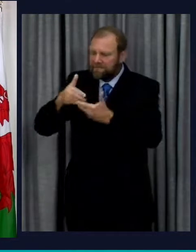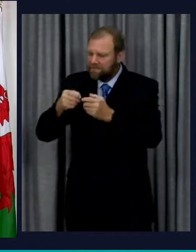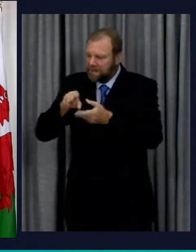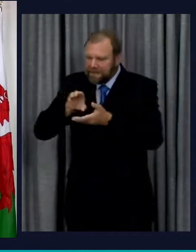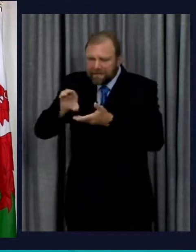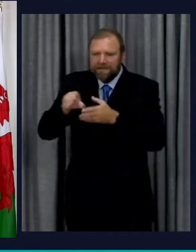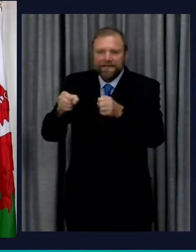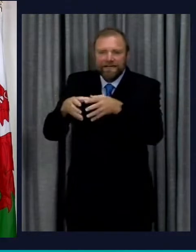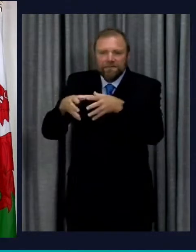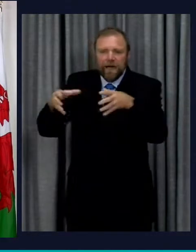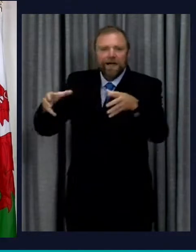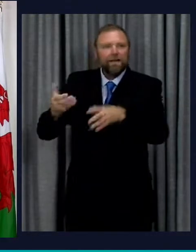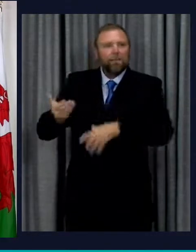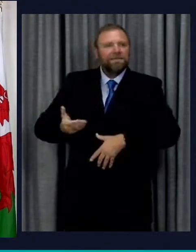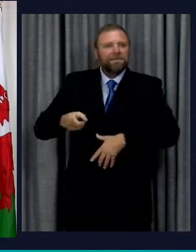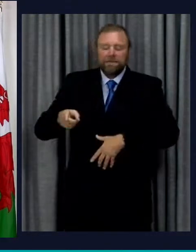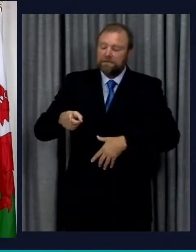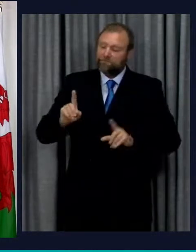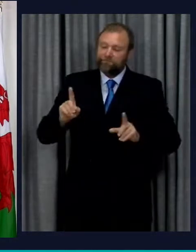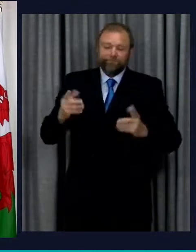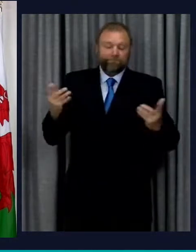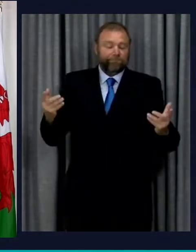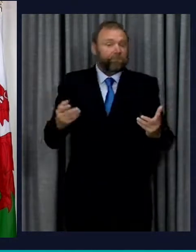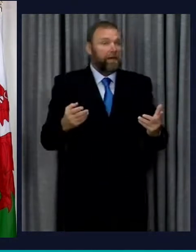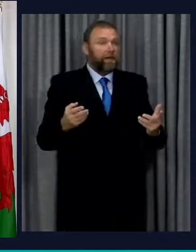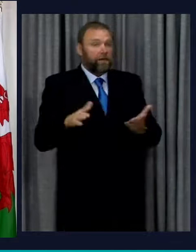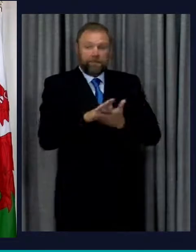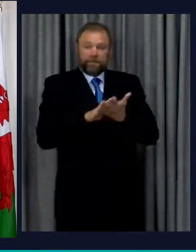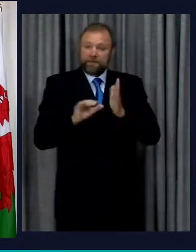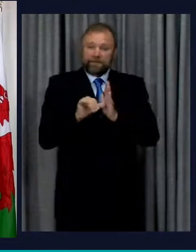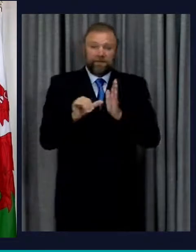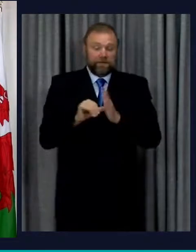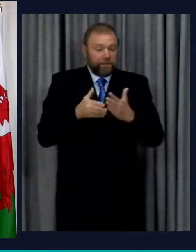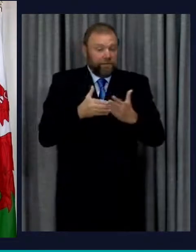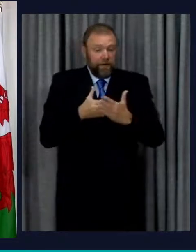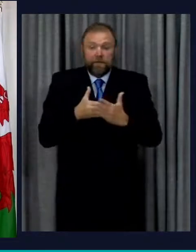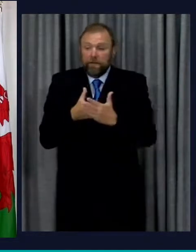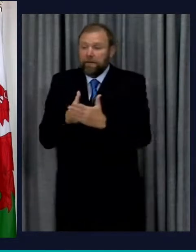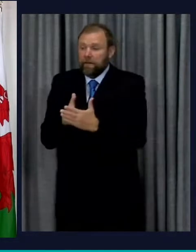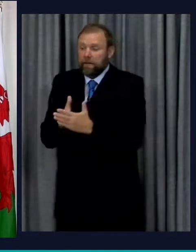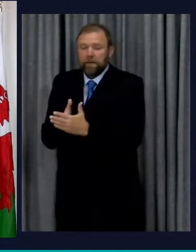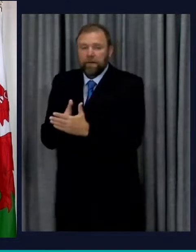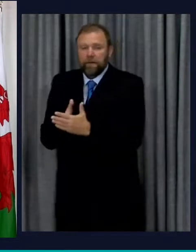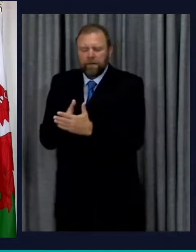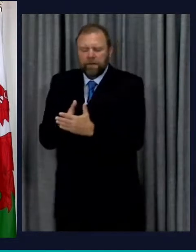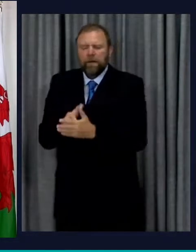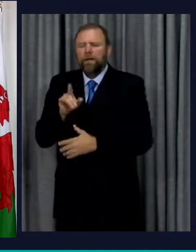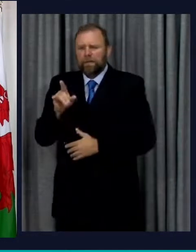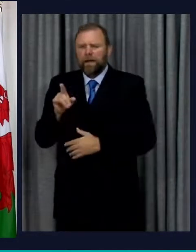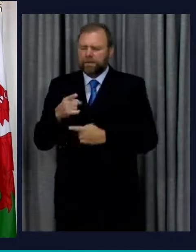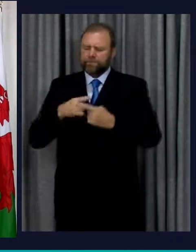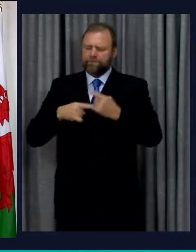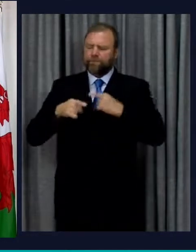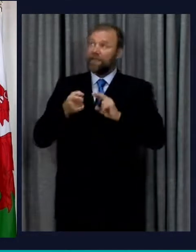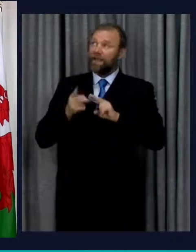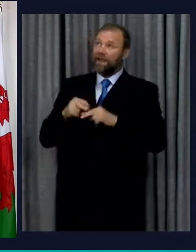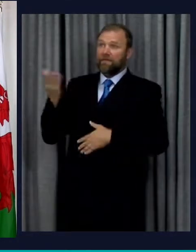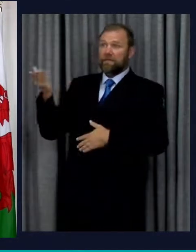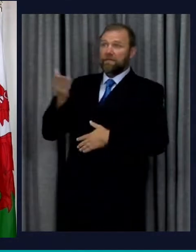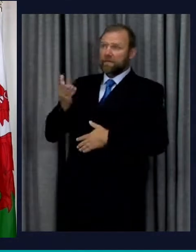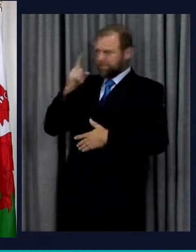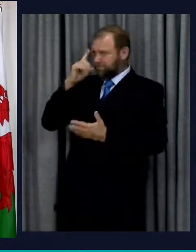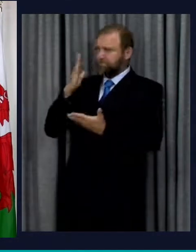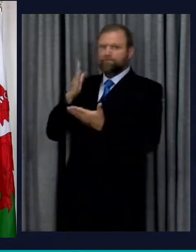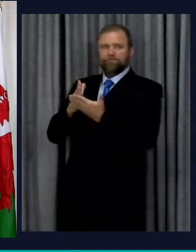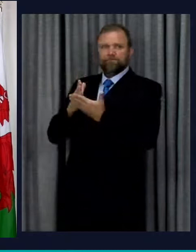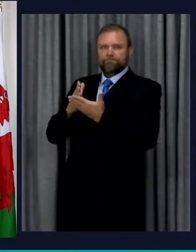expand and grow jobs in Wales, it will make our task more difficult. And conversely, if we get certainty on those things,